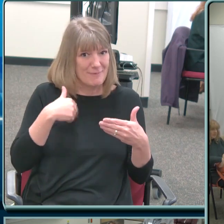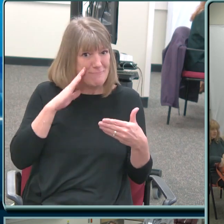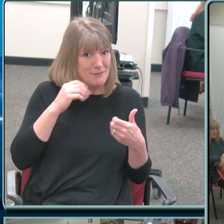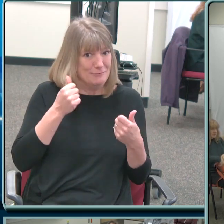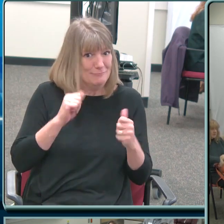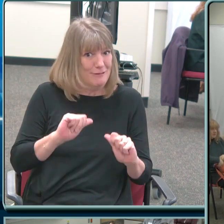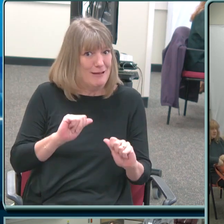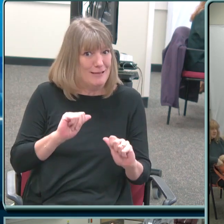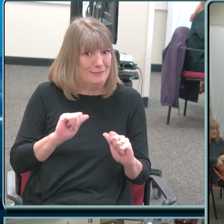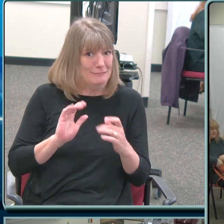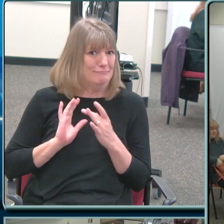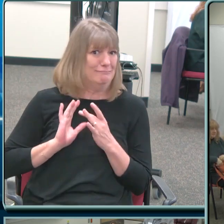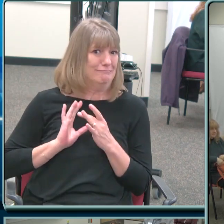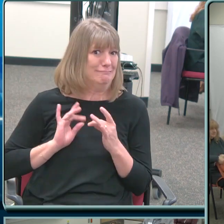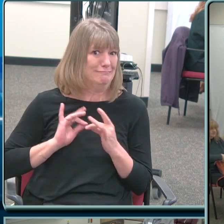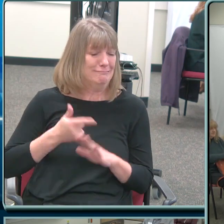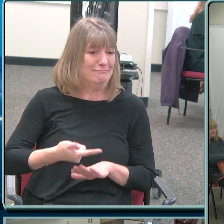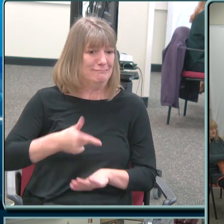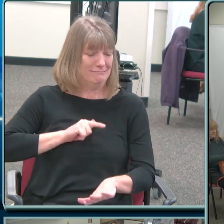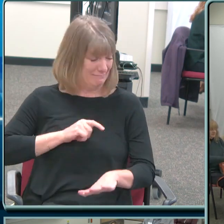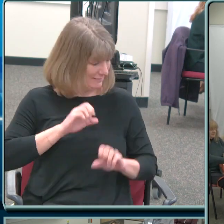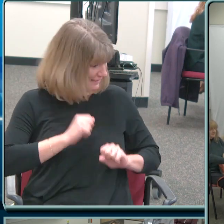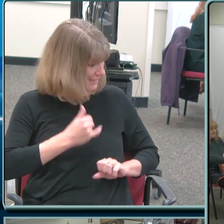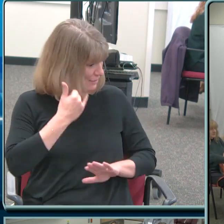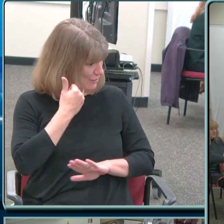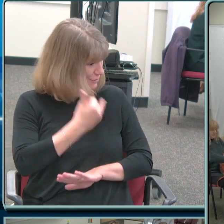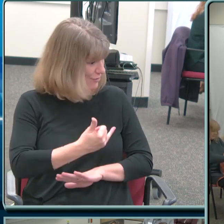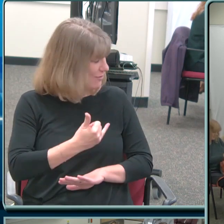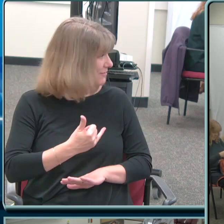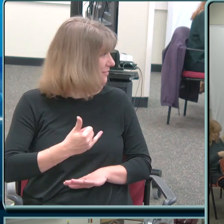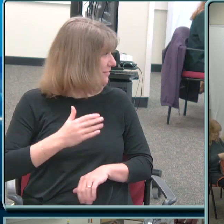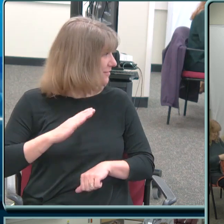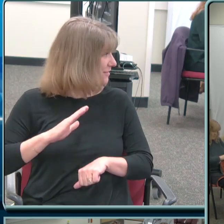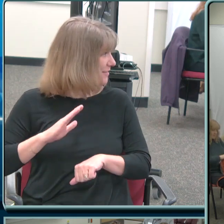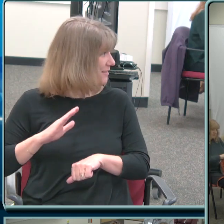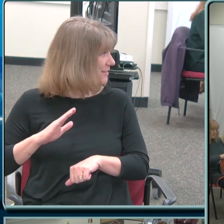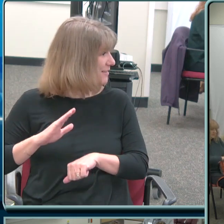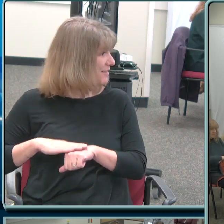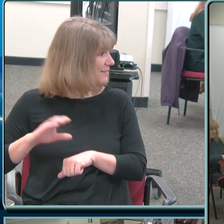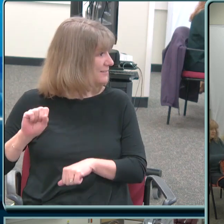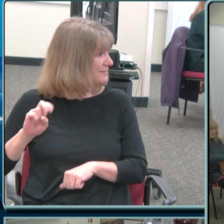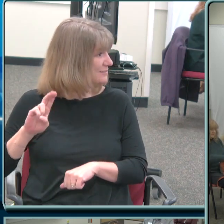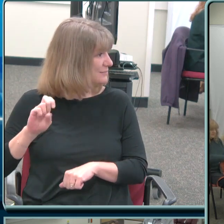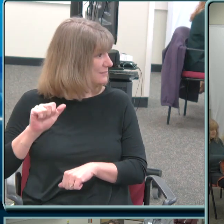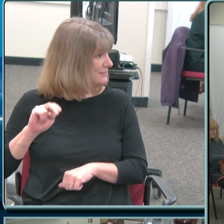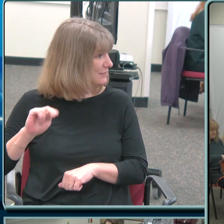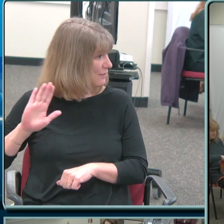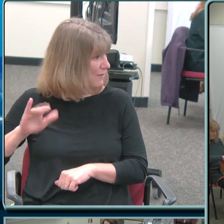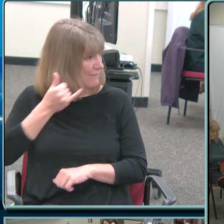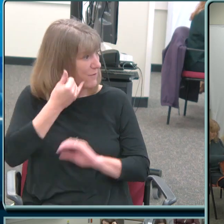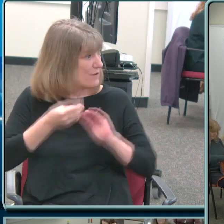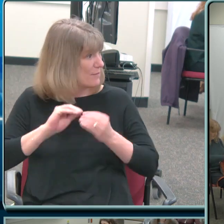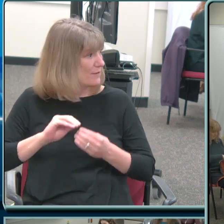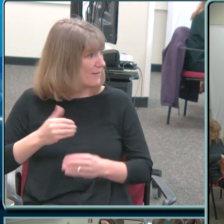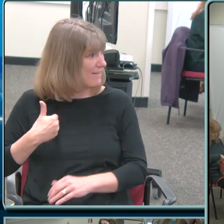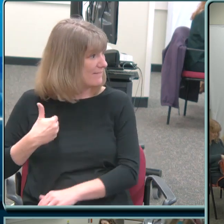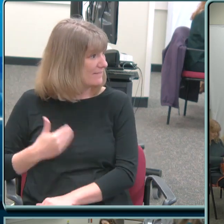to fill in for Alicia. Can you call her on the phone like you did with Susan? Do you have her number handy? Okay.